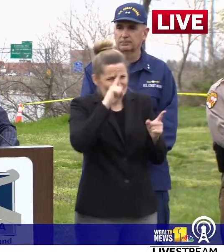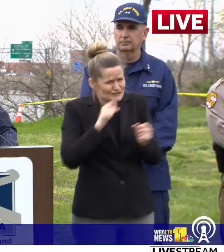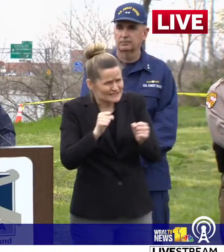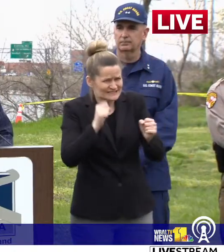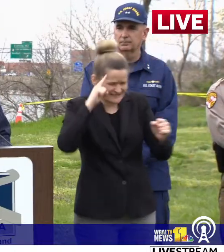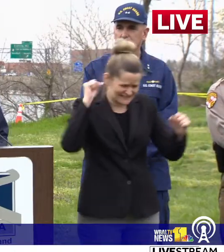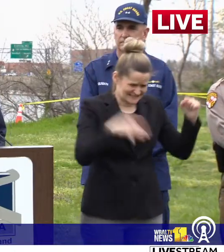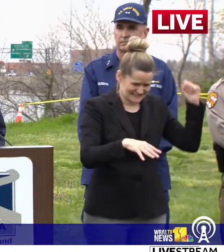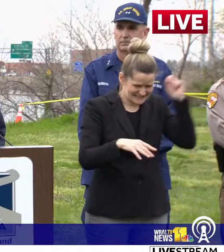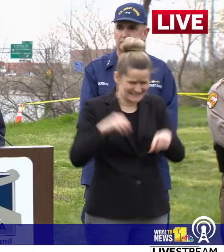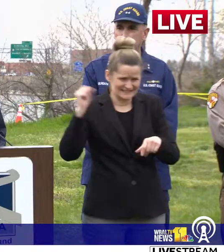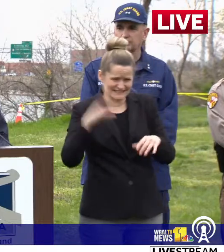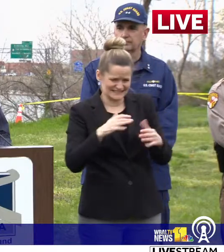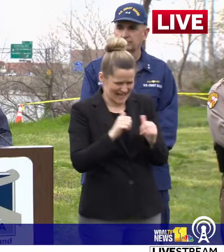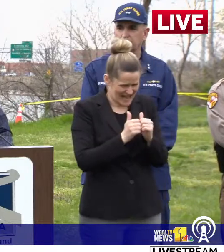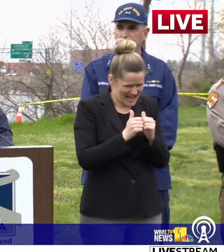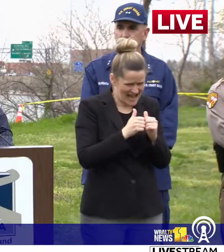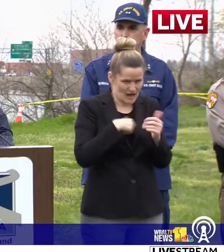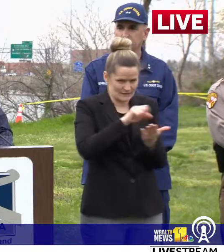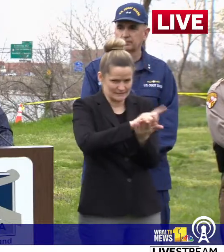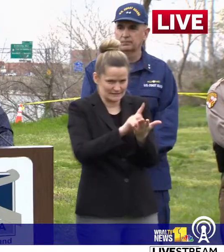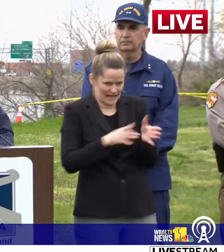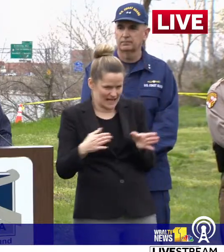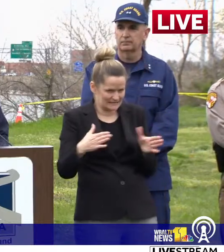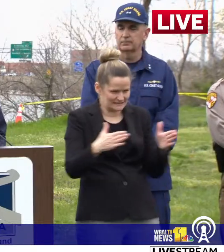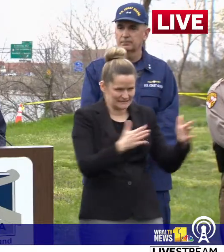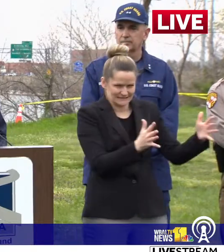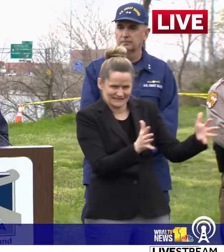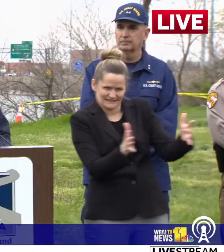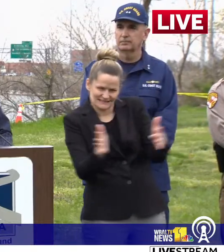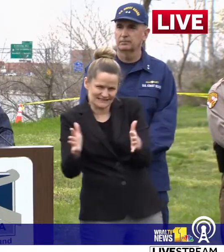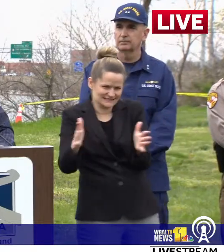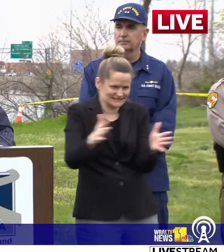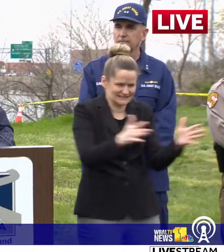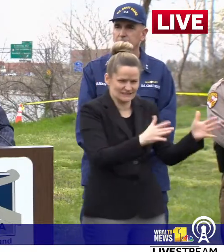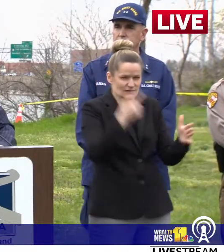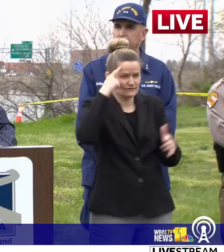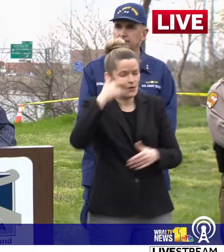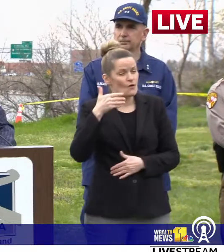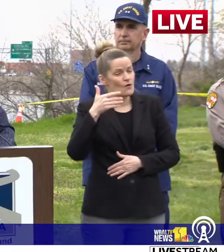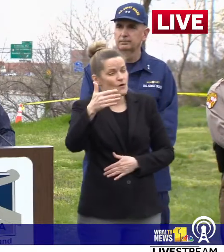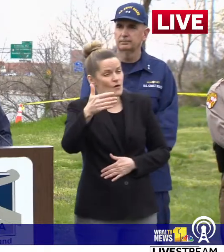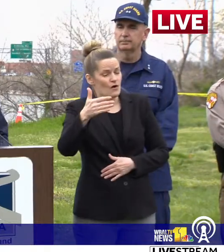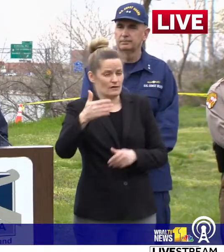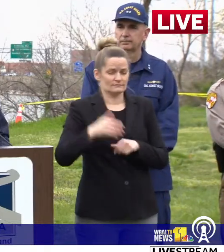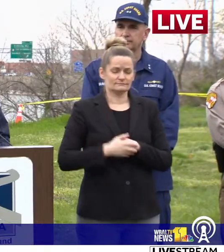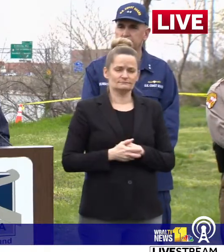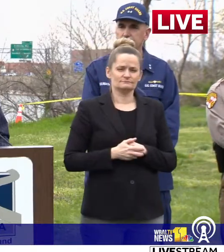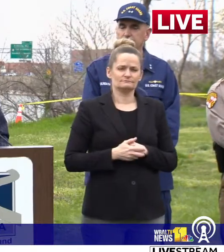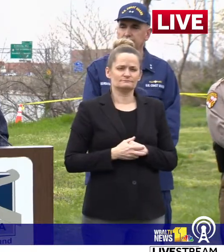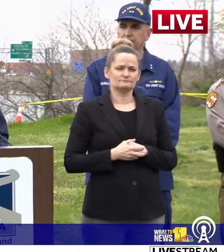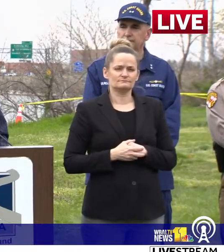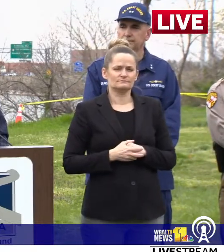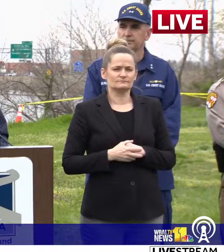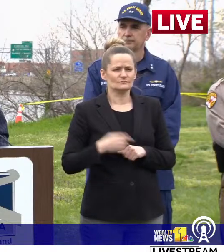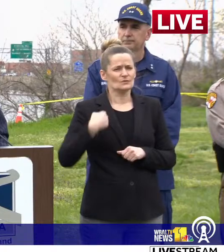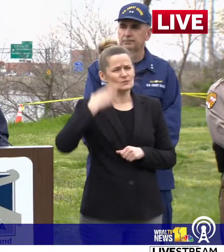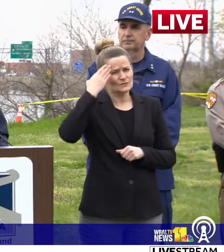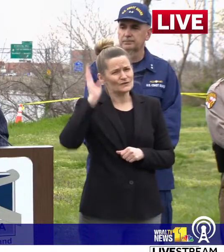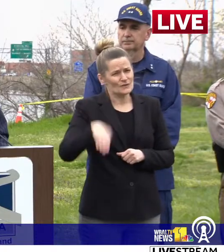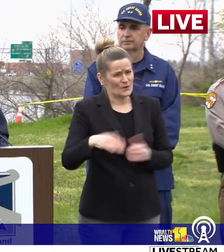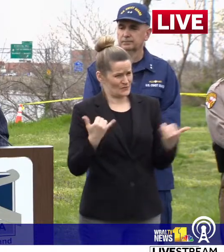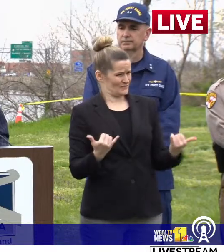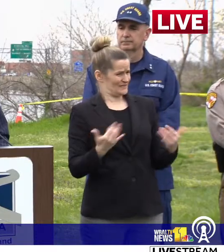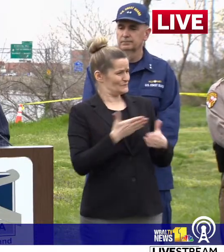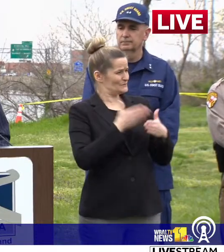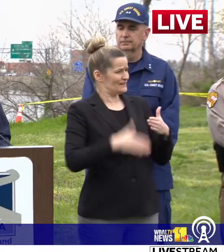deliver the new Francis Scott Key Bridge. In closing, as many gather for the holiday weekend,